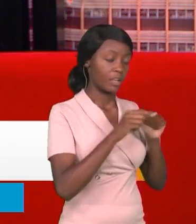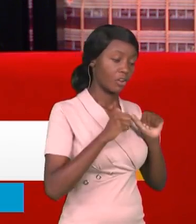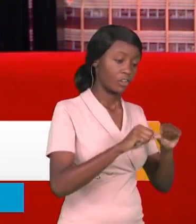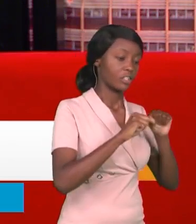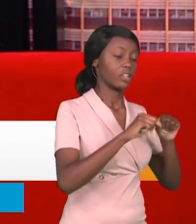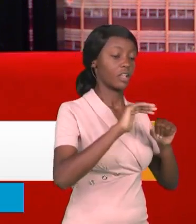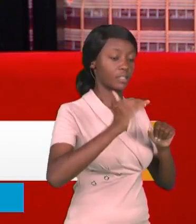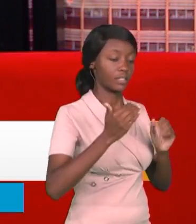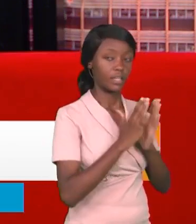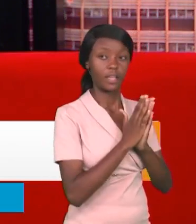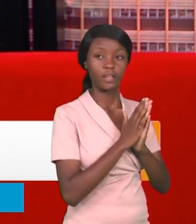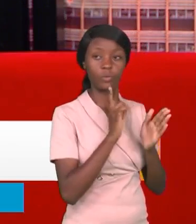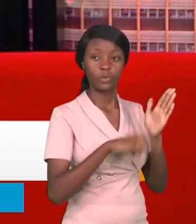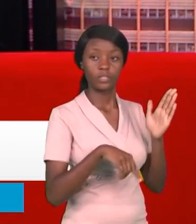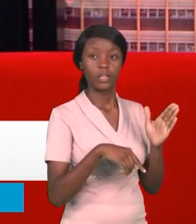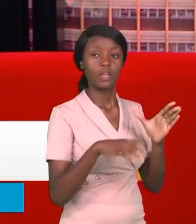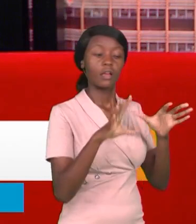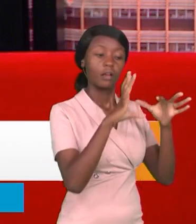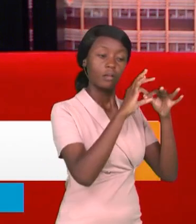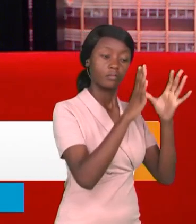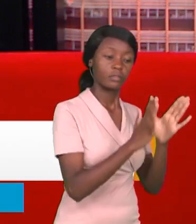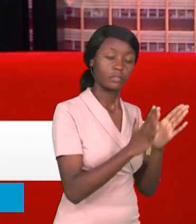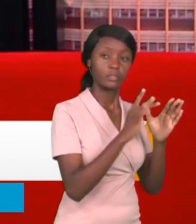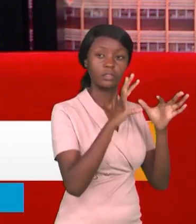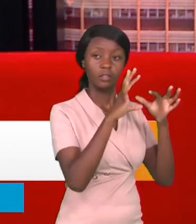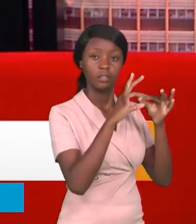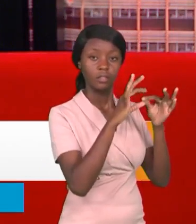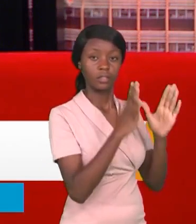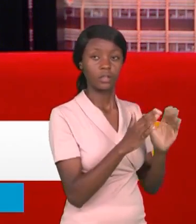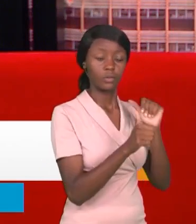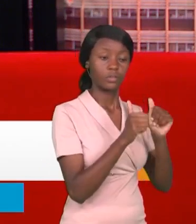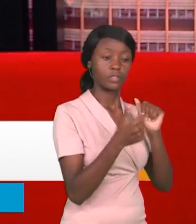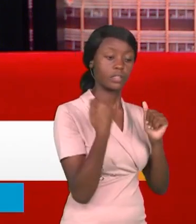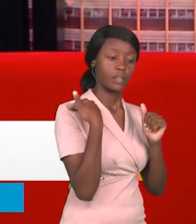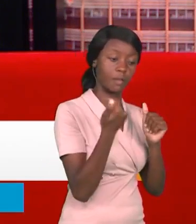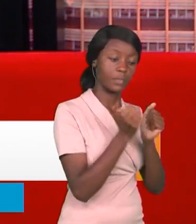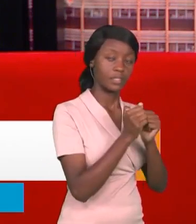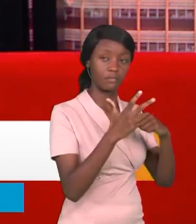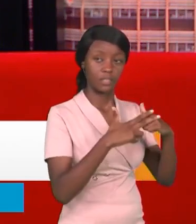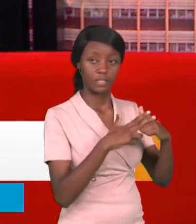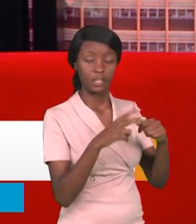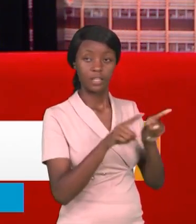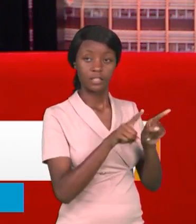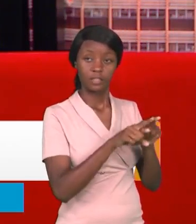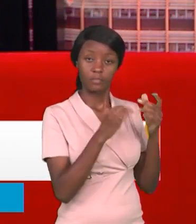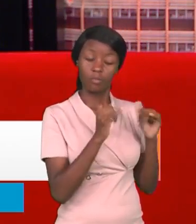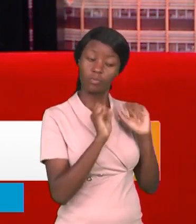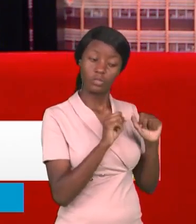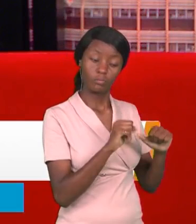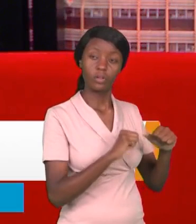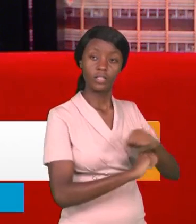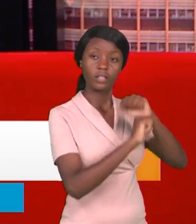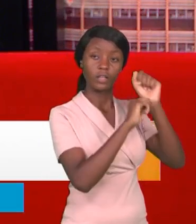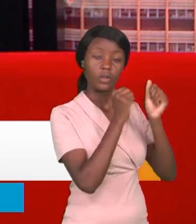and partnership, which is SDG number 17, where even we are able now to partner with